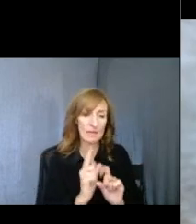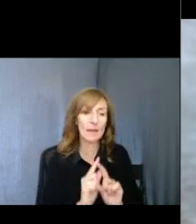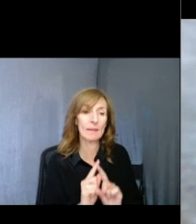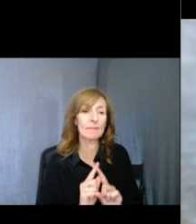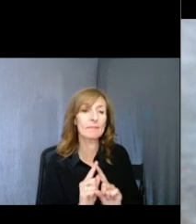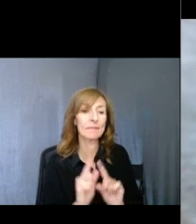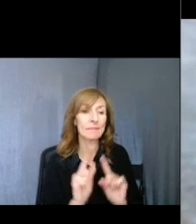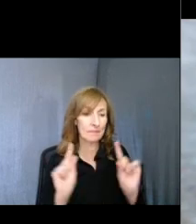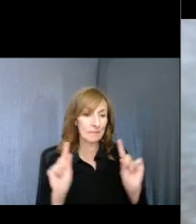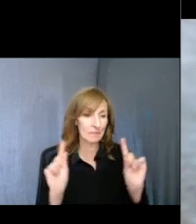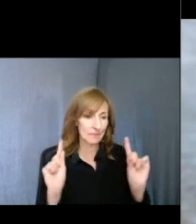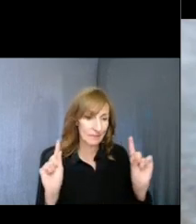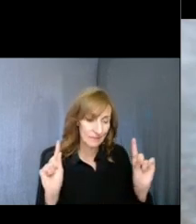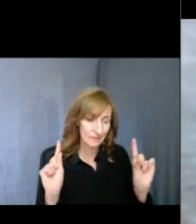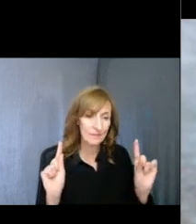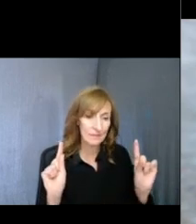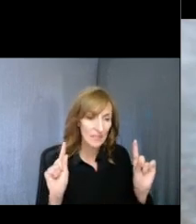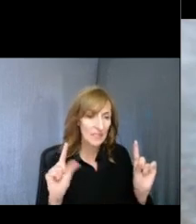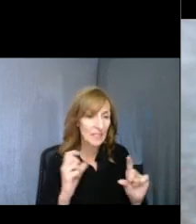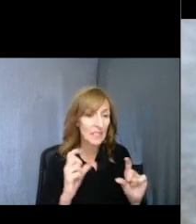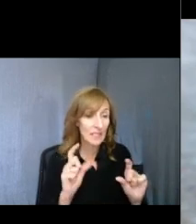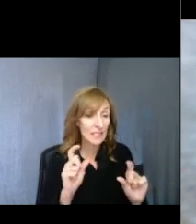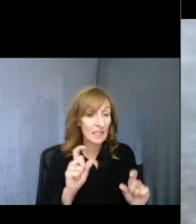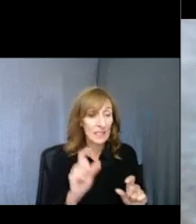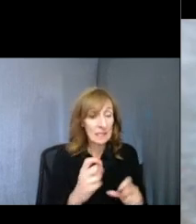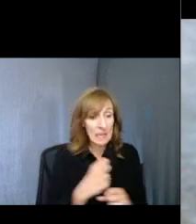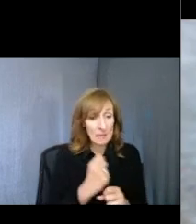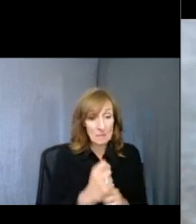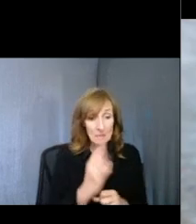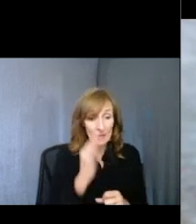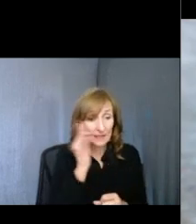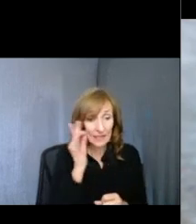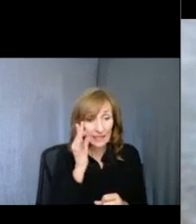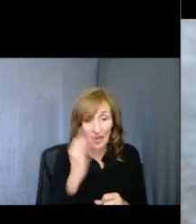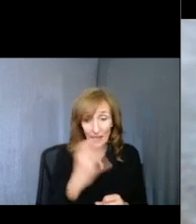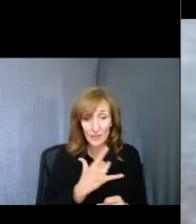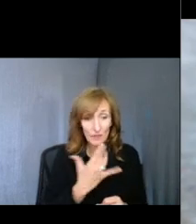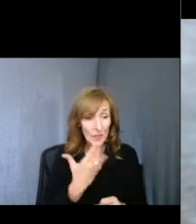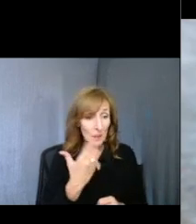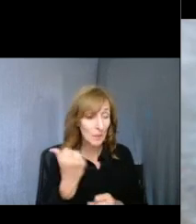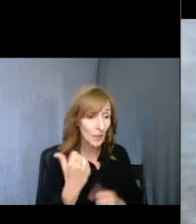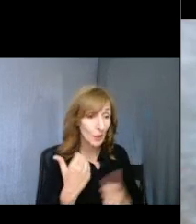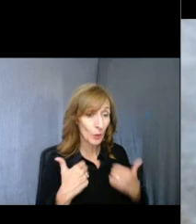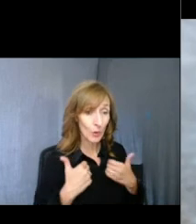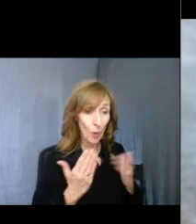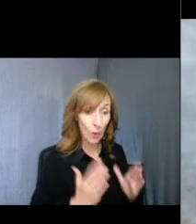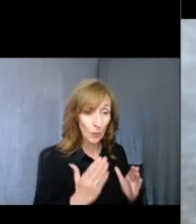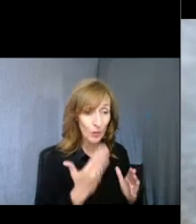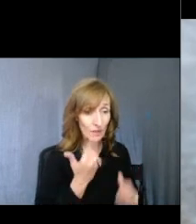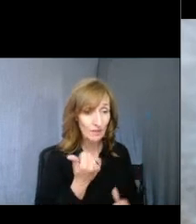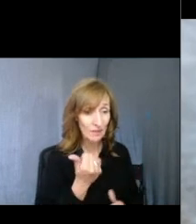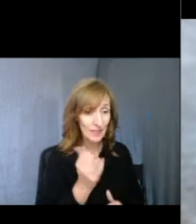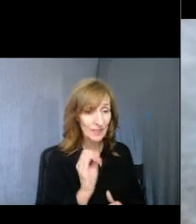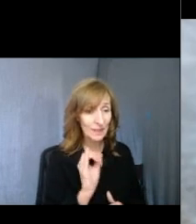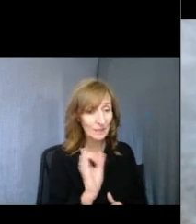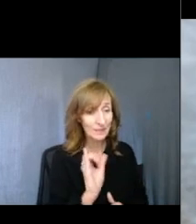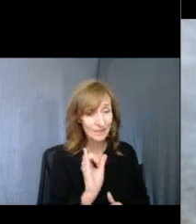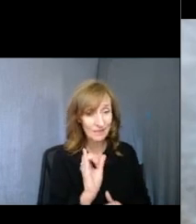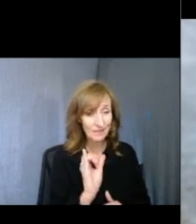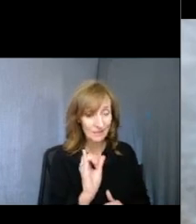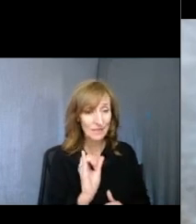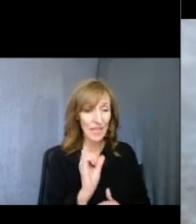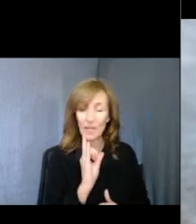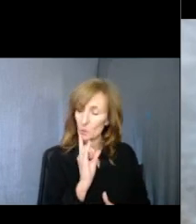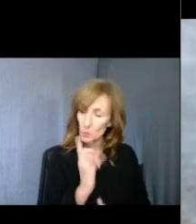and made me feel better, the cat feel better, and probably the owner feel better as well. And we encounter that every day in